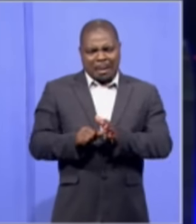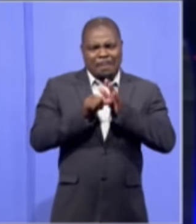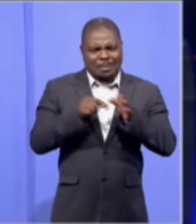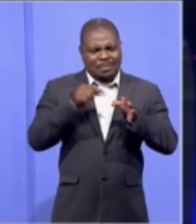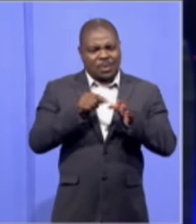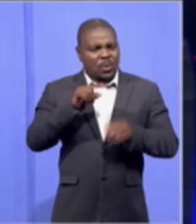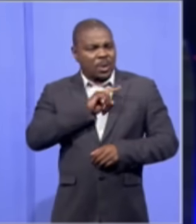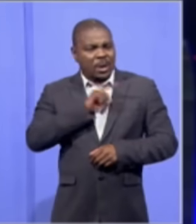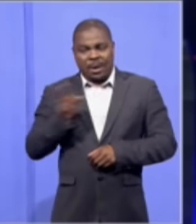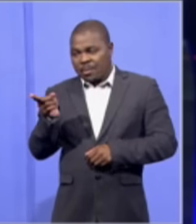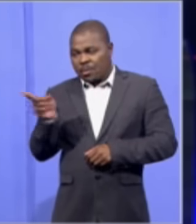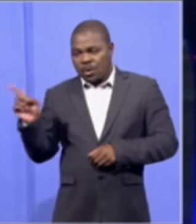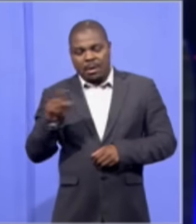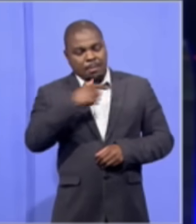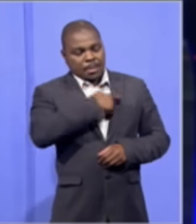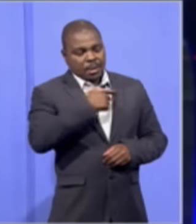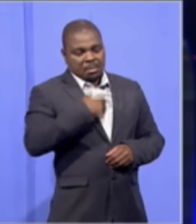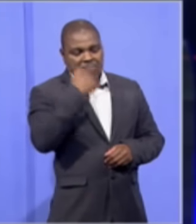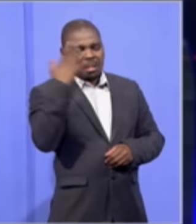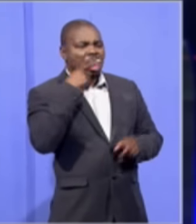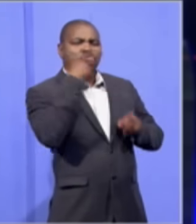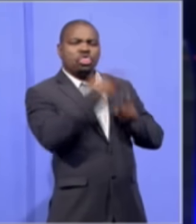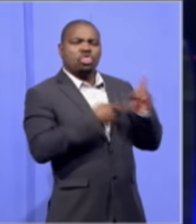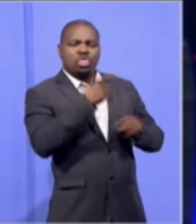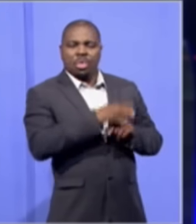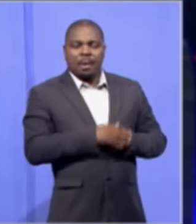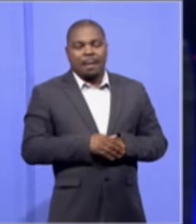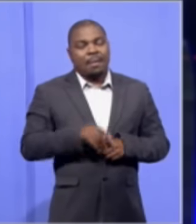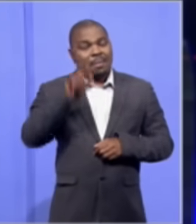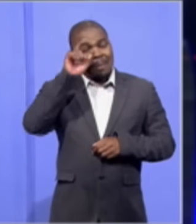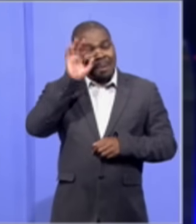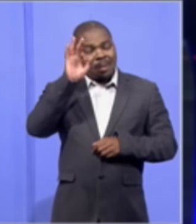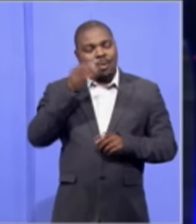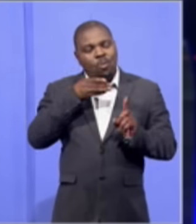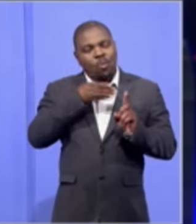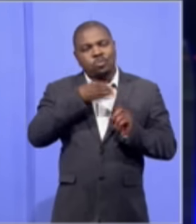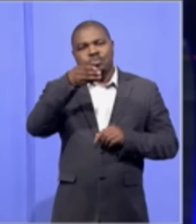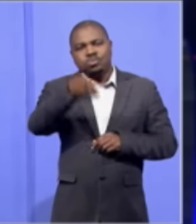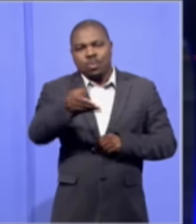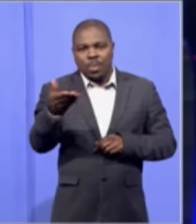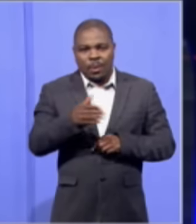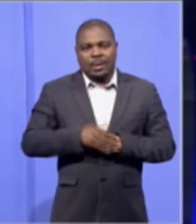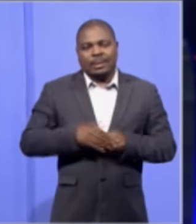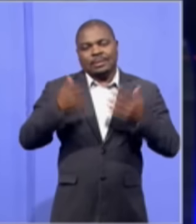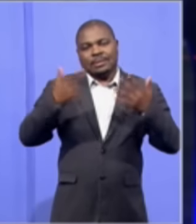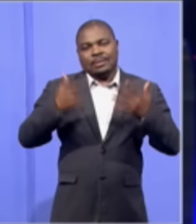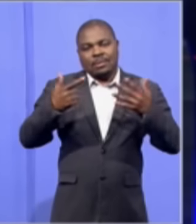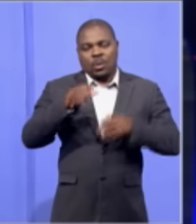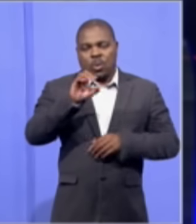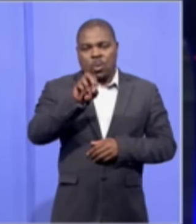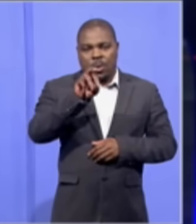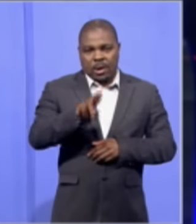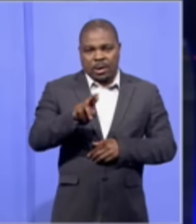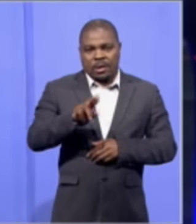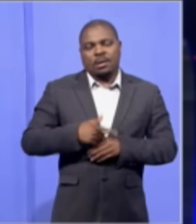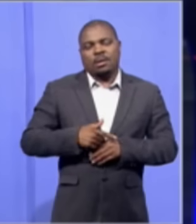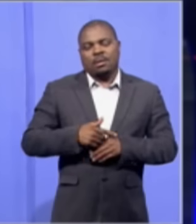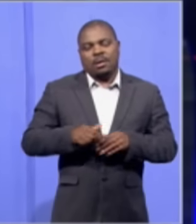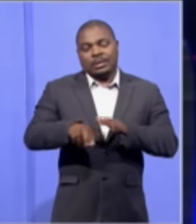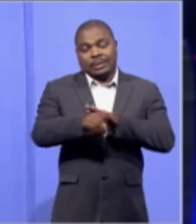Cyril Ramaphosa bekeng ya fetileng. Mbalula o buile sena nakong eo a neng a kwala seboka sa bosupa sa ho kgetha boetapele ba lebatowa la